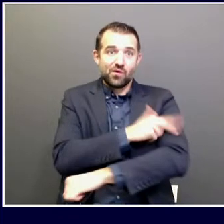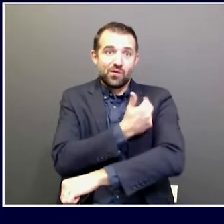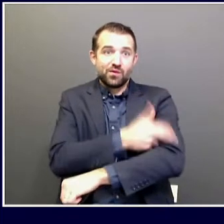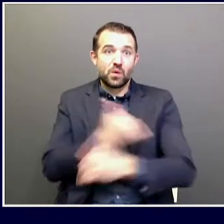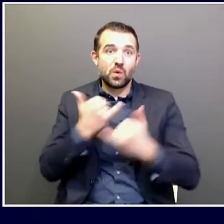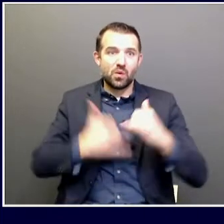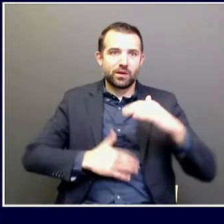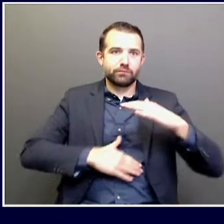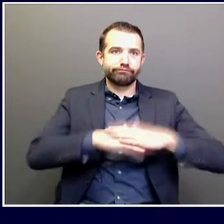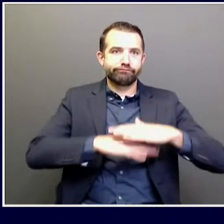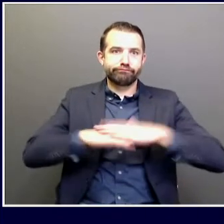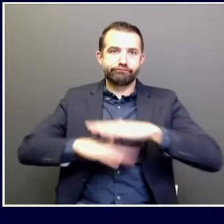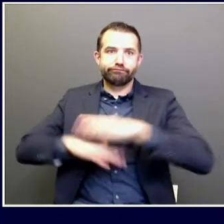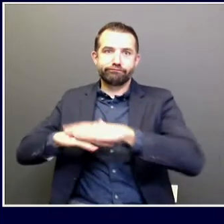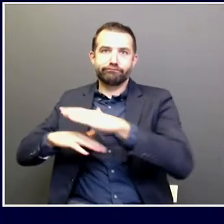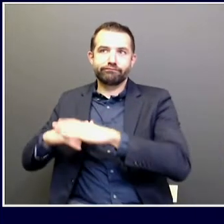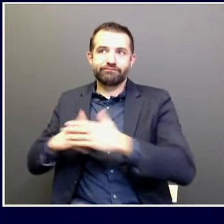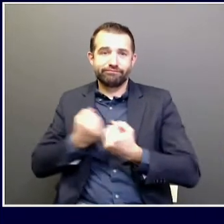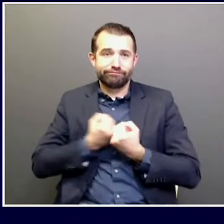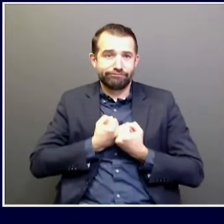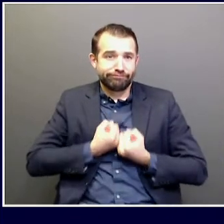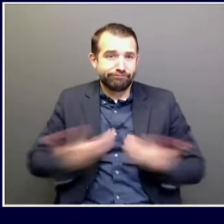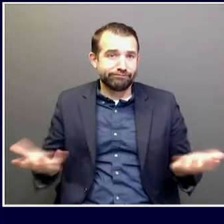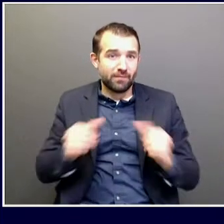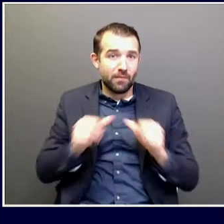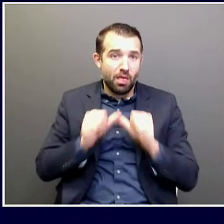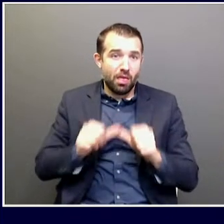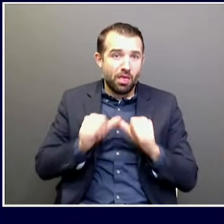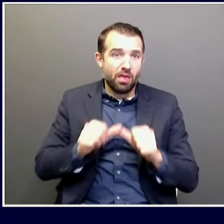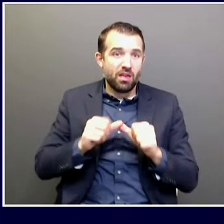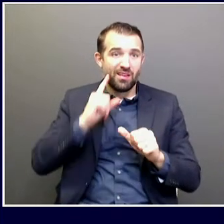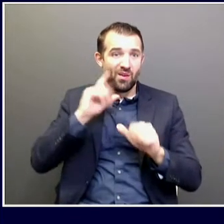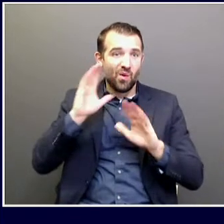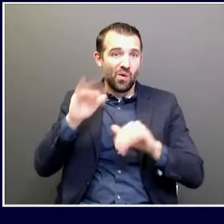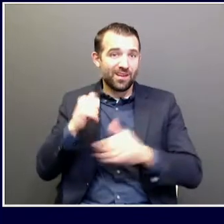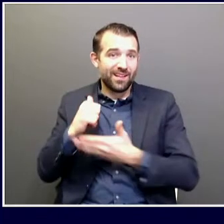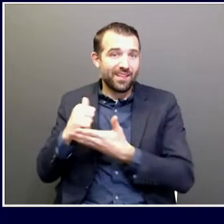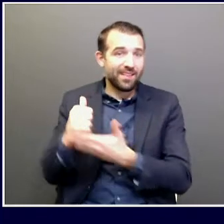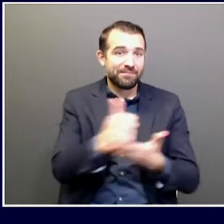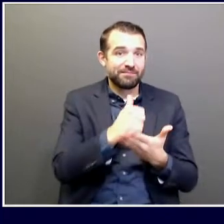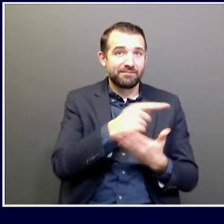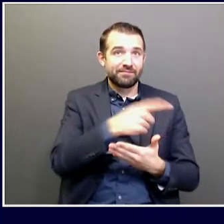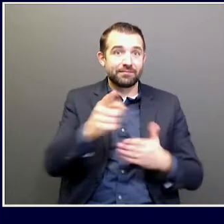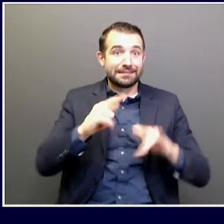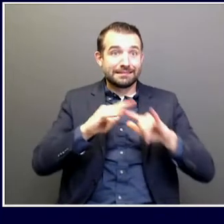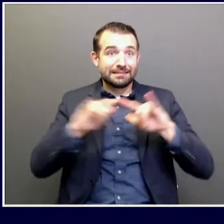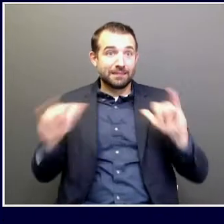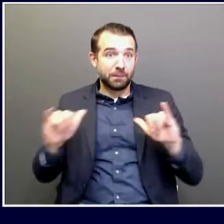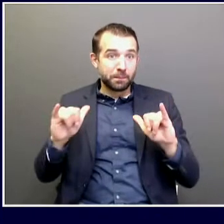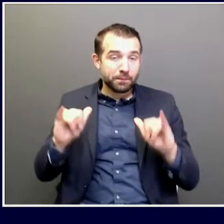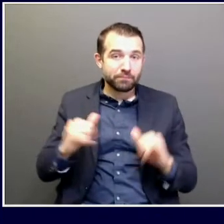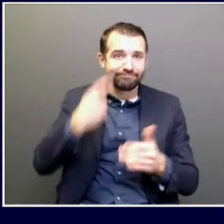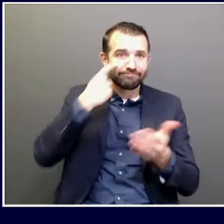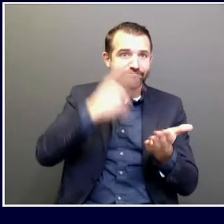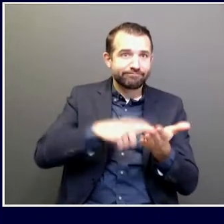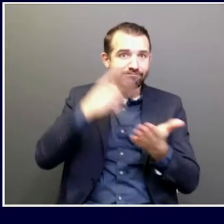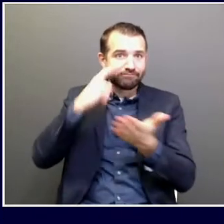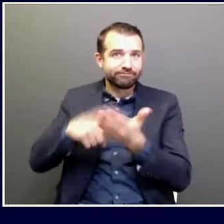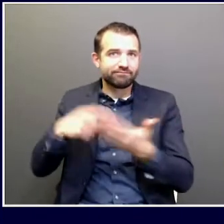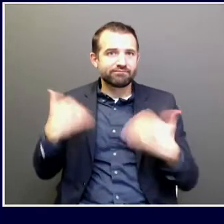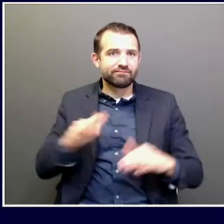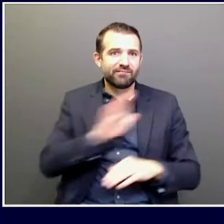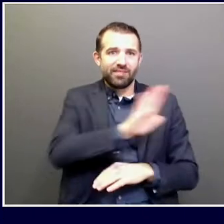better care to those who are ill. But we're not taking a thing for granted, especially with the imminent arrival anytime of the